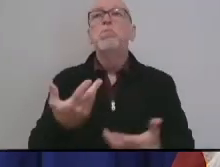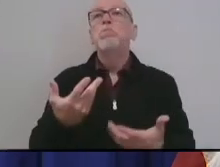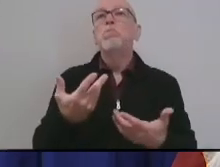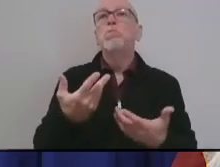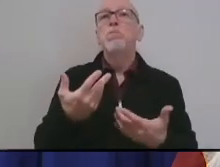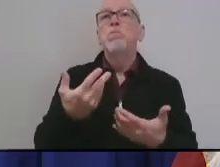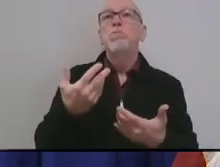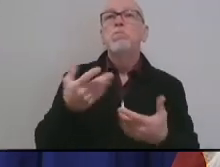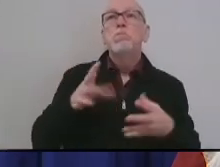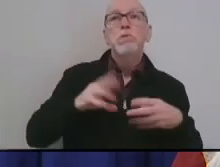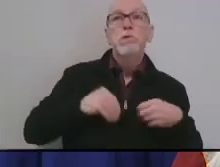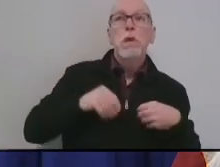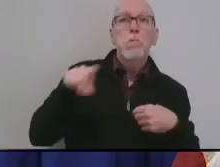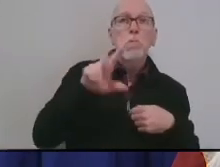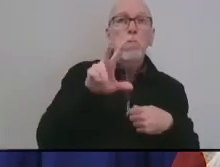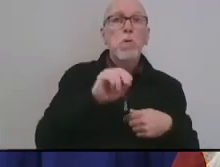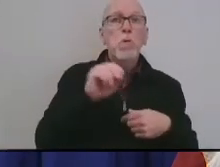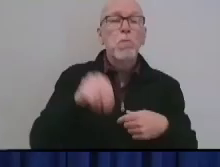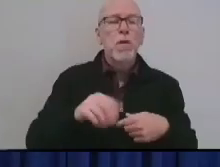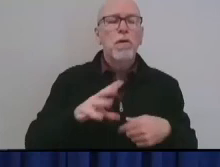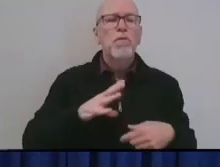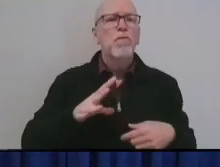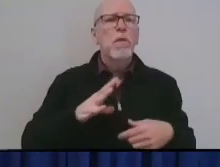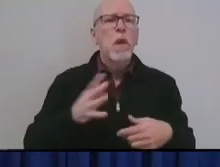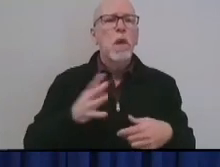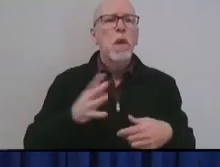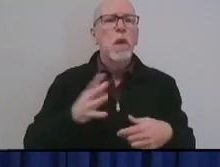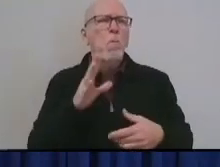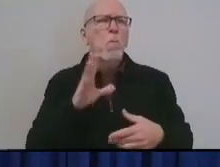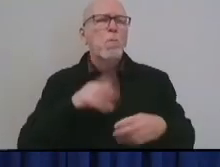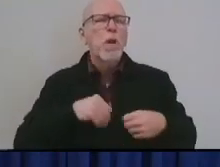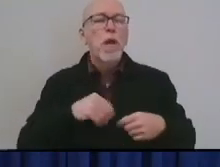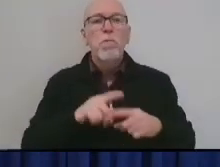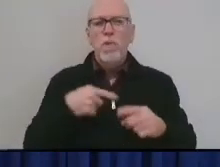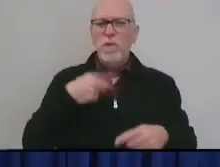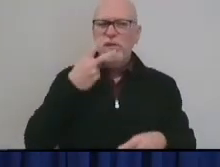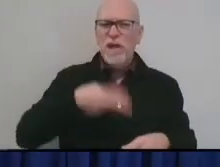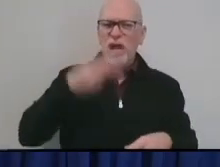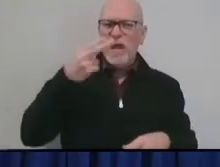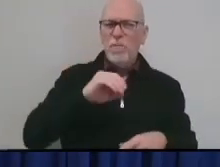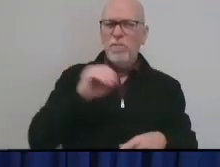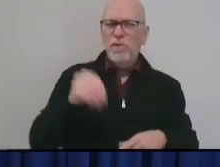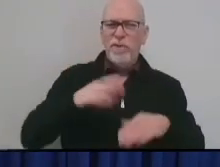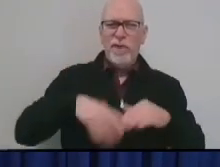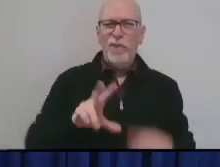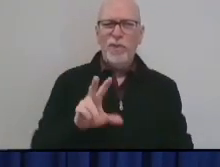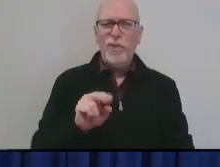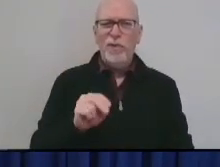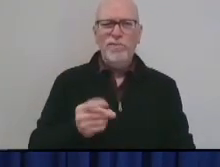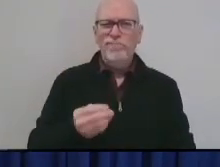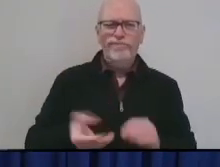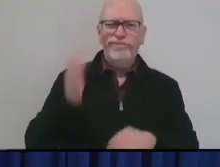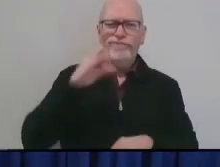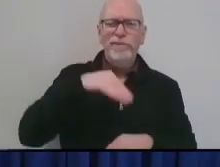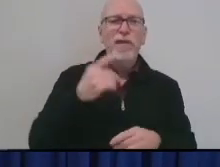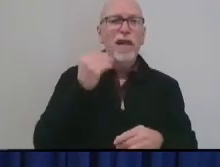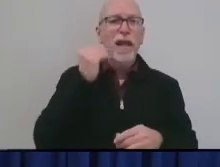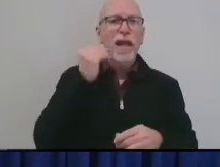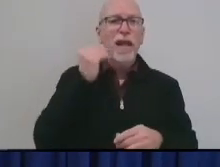we're seeing a much higher percentage. And with every day that goes by, more people say, I got it, and